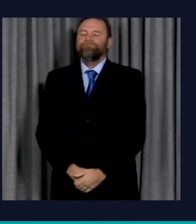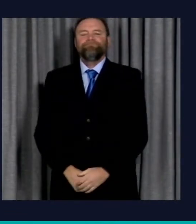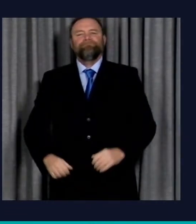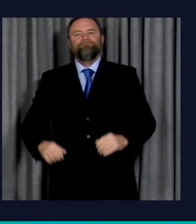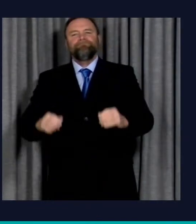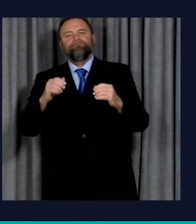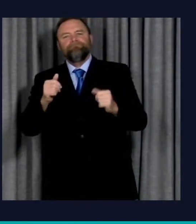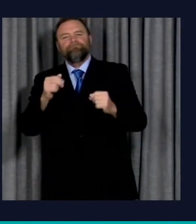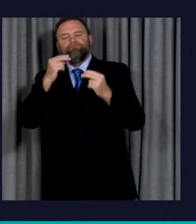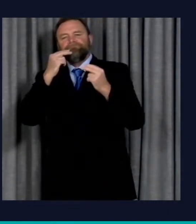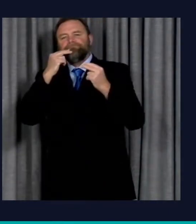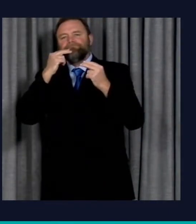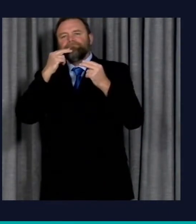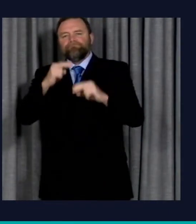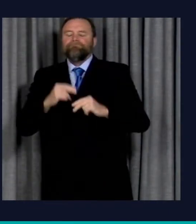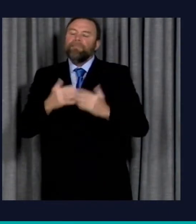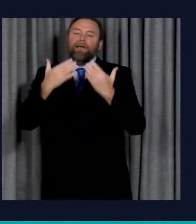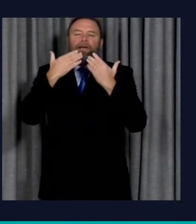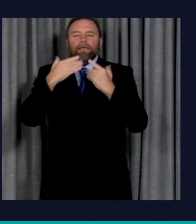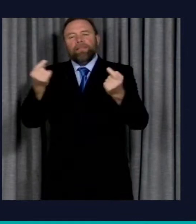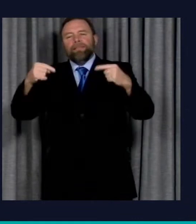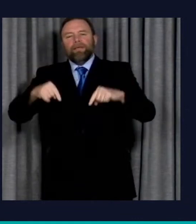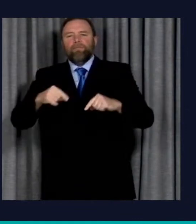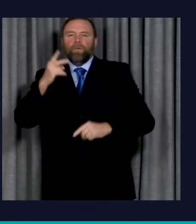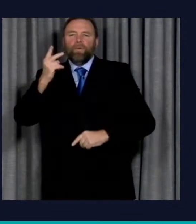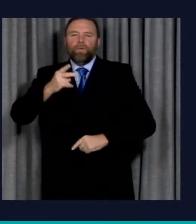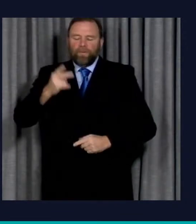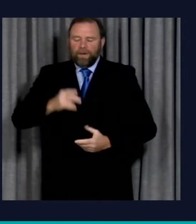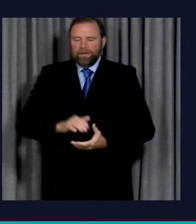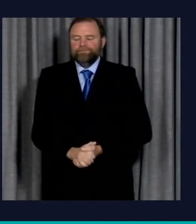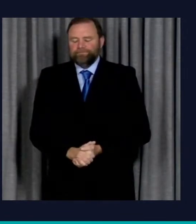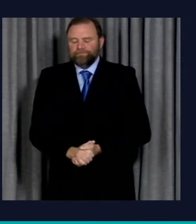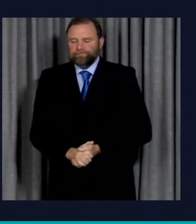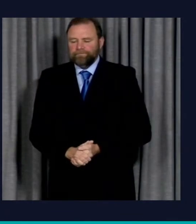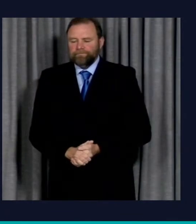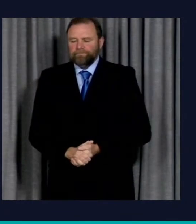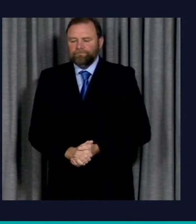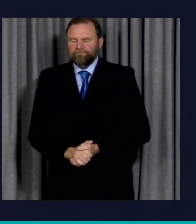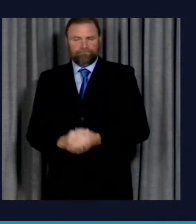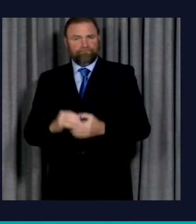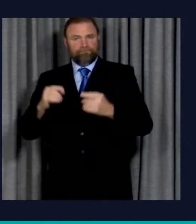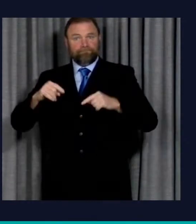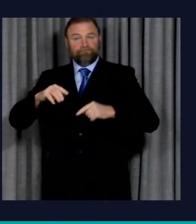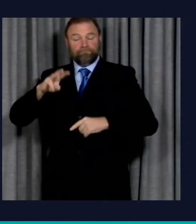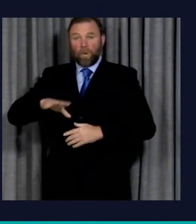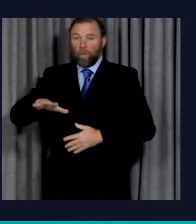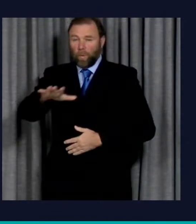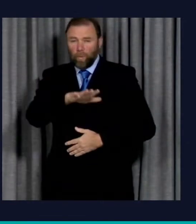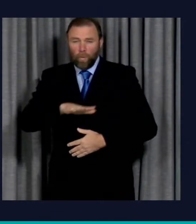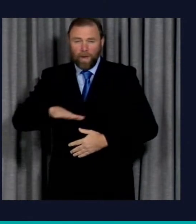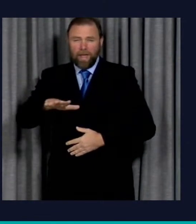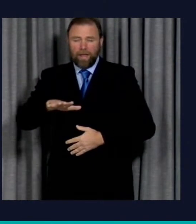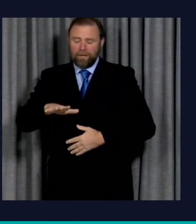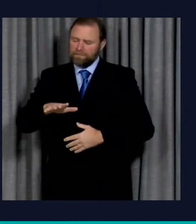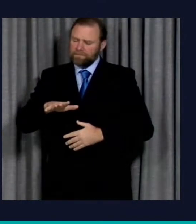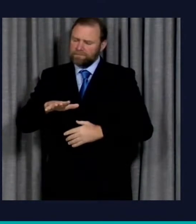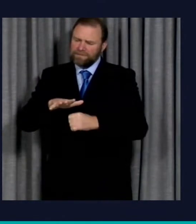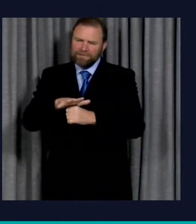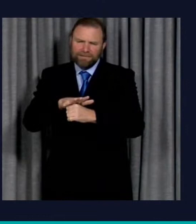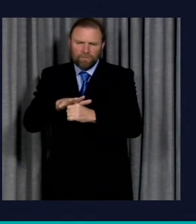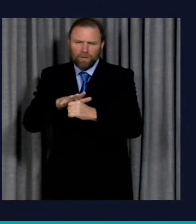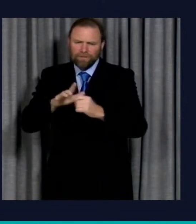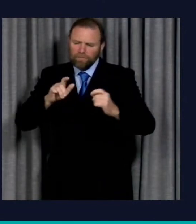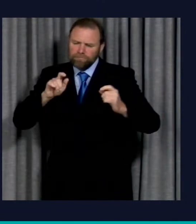Wel, prynawn da, thank you for joining me once again. Here in Wales, the rapidly changing